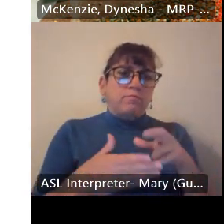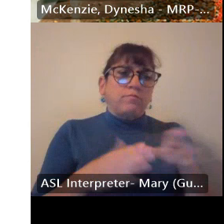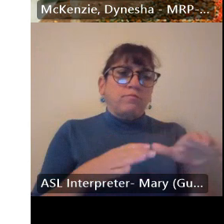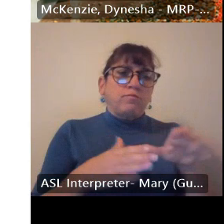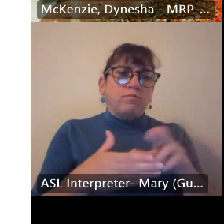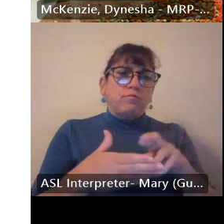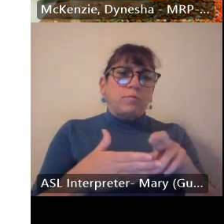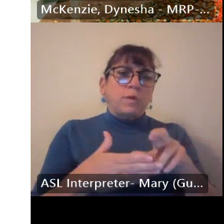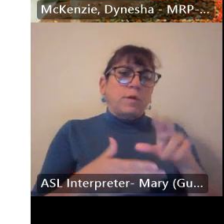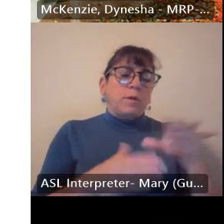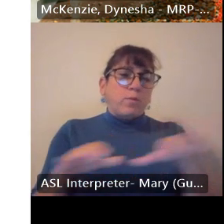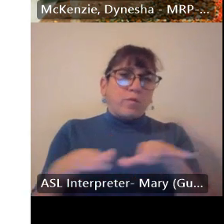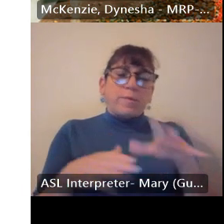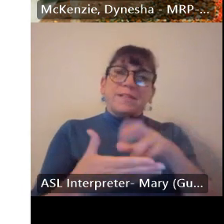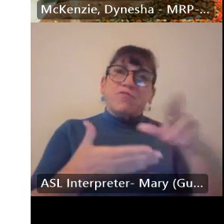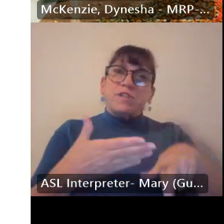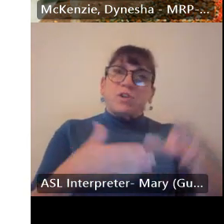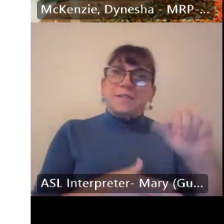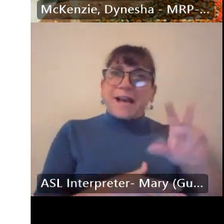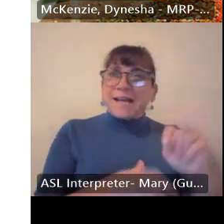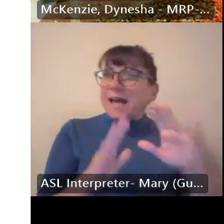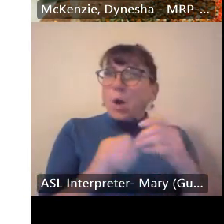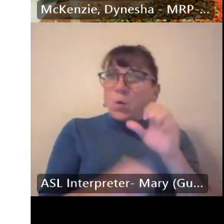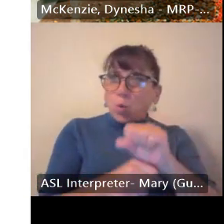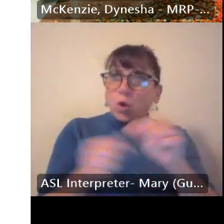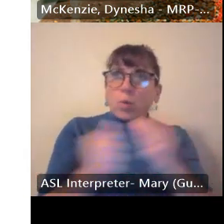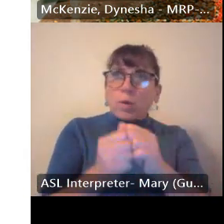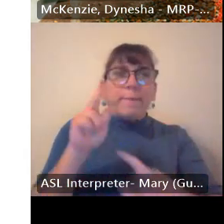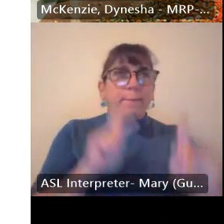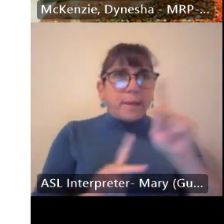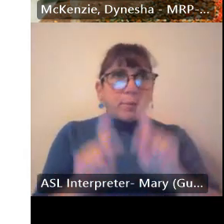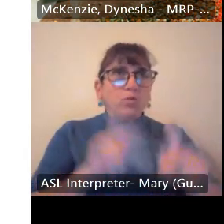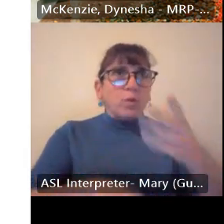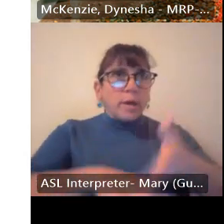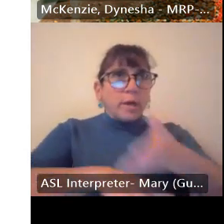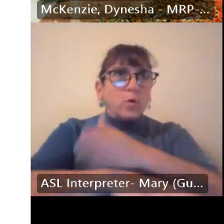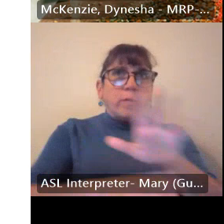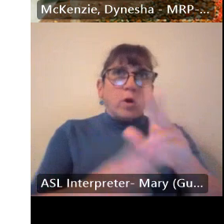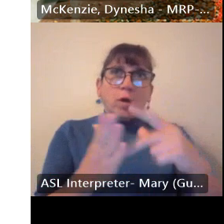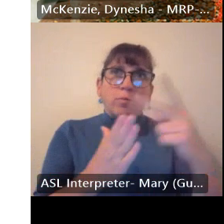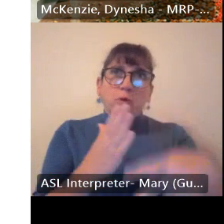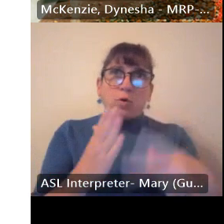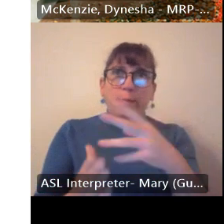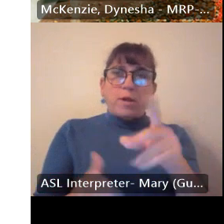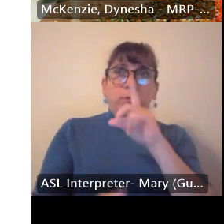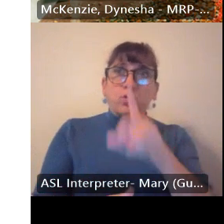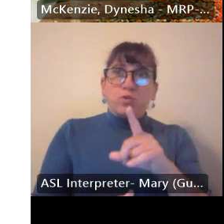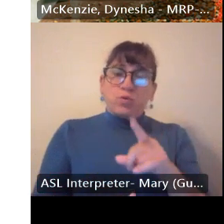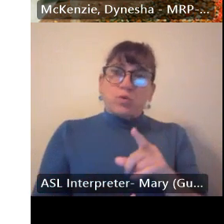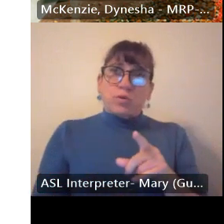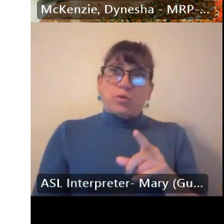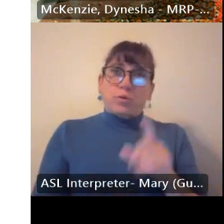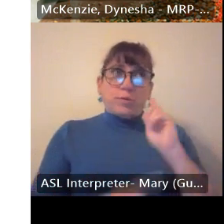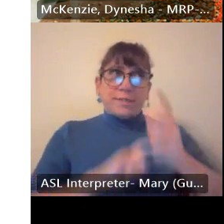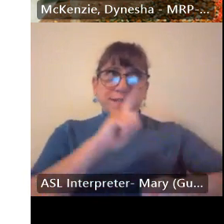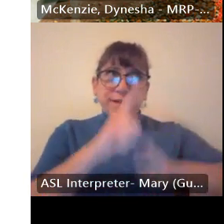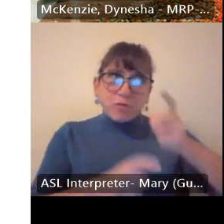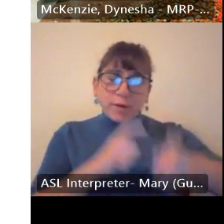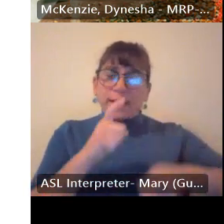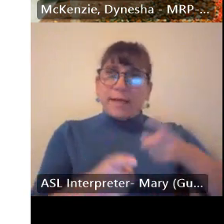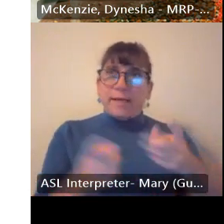do you work with folks to improve your programs and to make sure that you are delivering